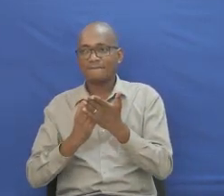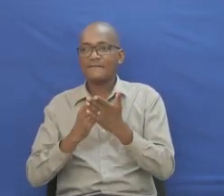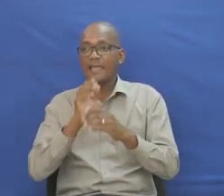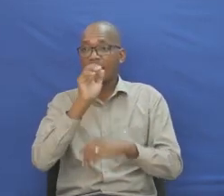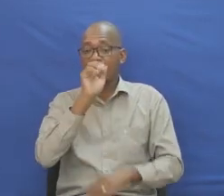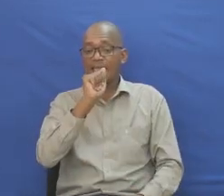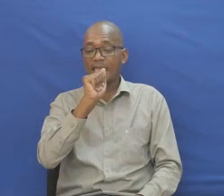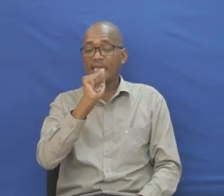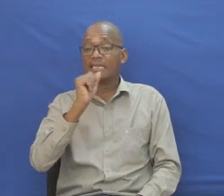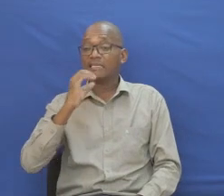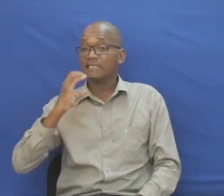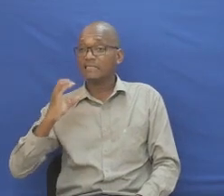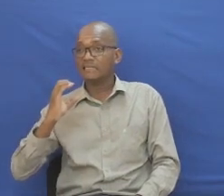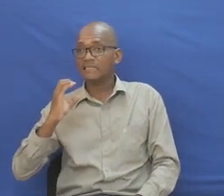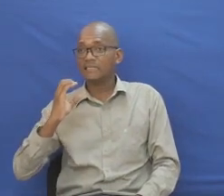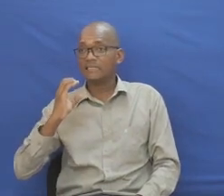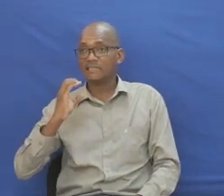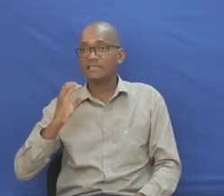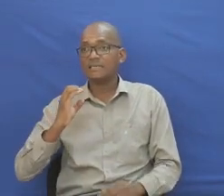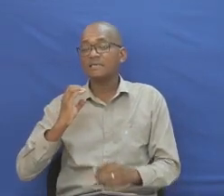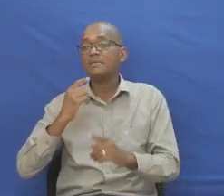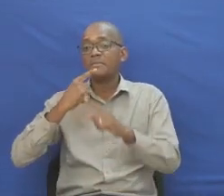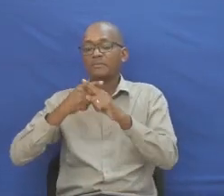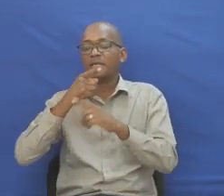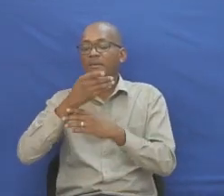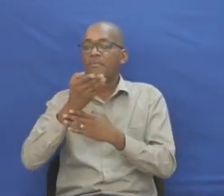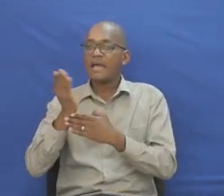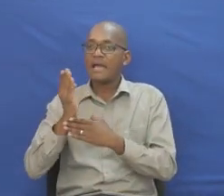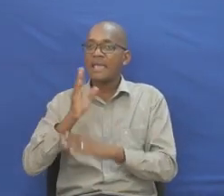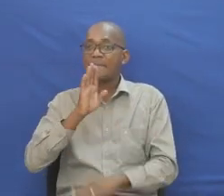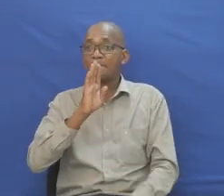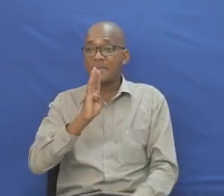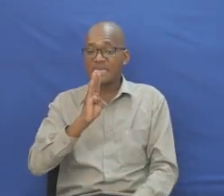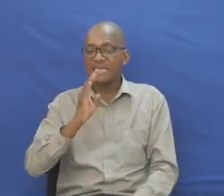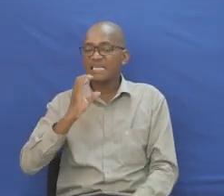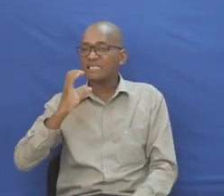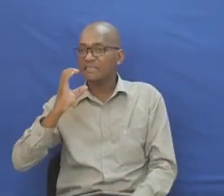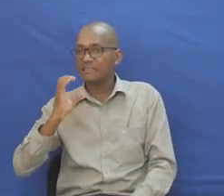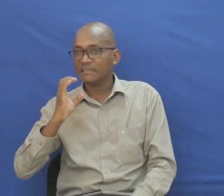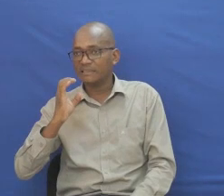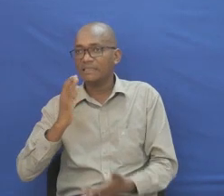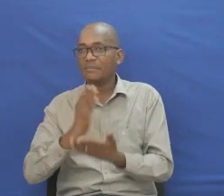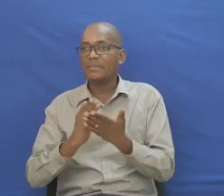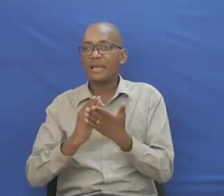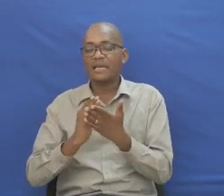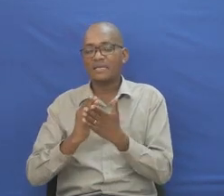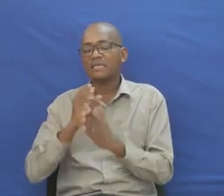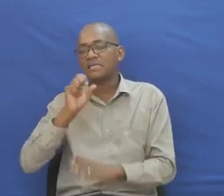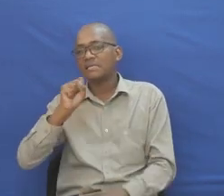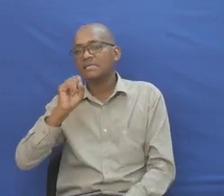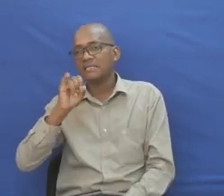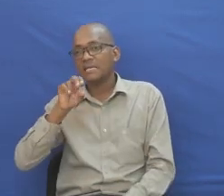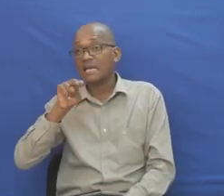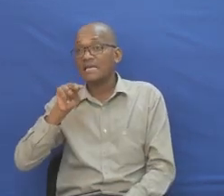AC multiplied by BC multiplied by sine C. Where is sine C? Sine